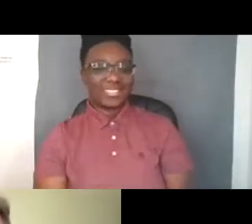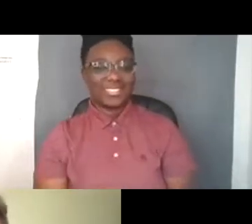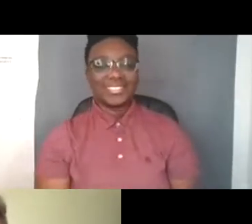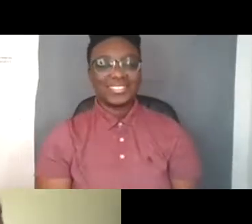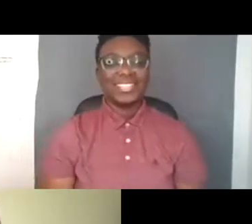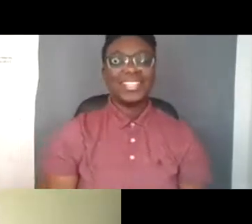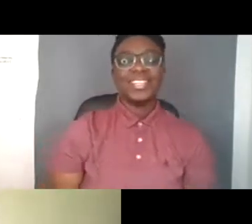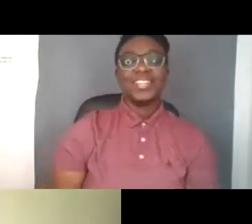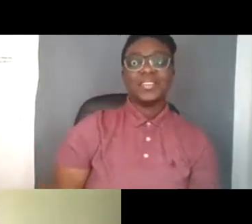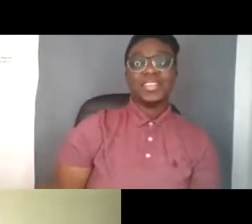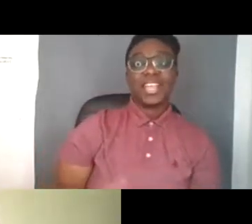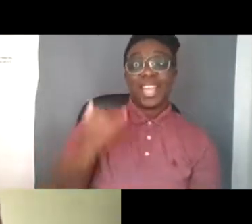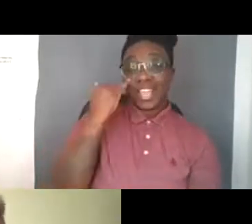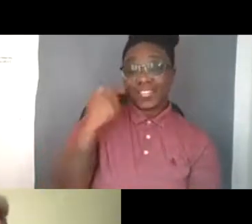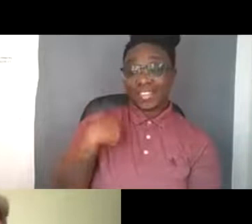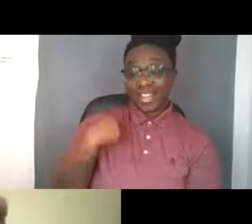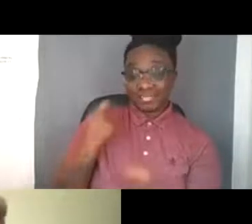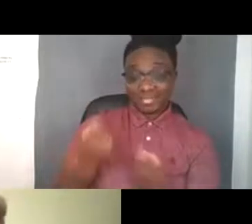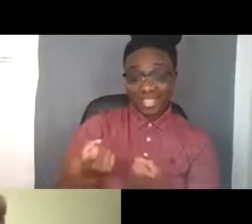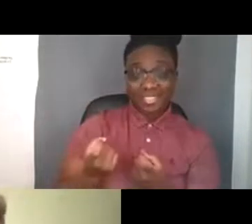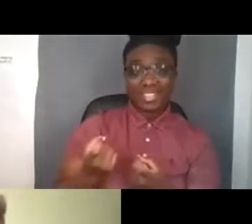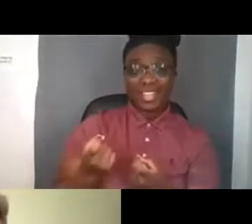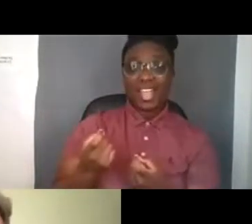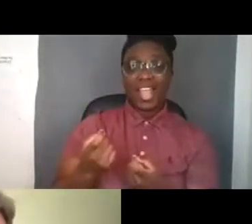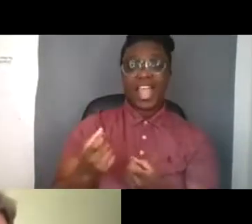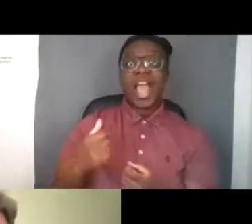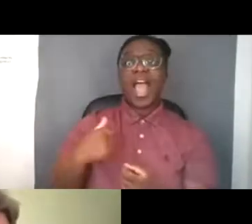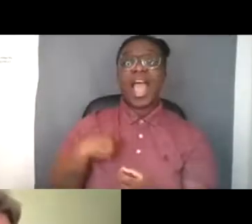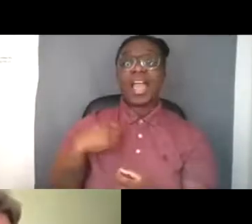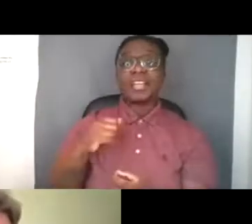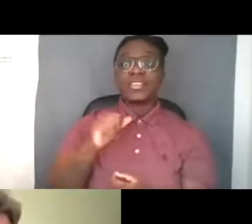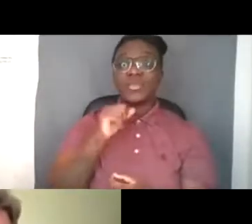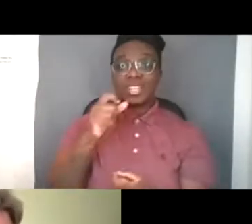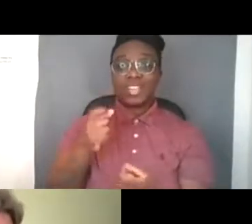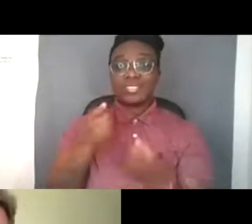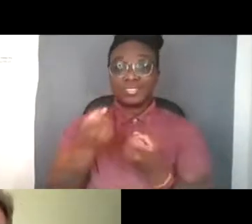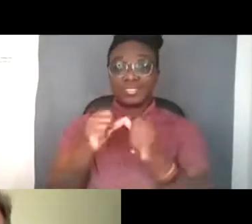See, if I was skating on that, I wouldn't be on my skates. I'd be on my tuchus.